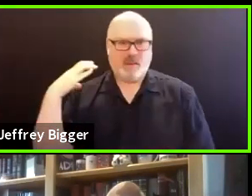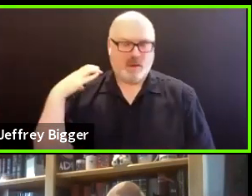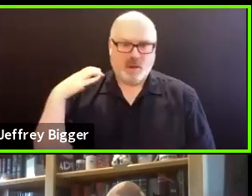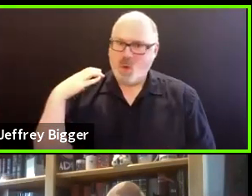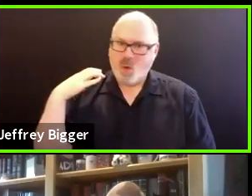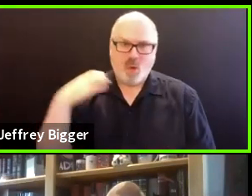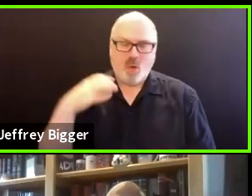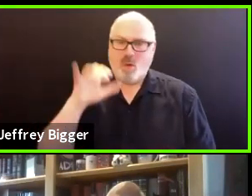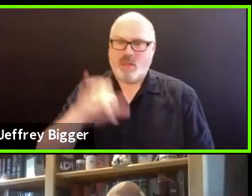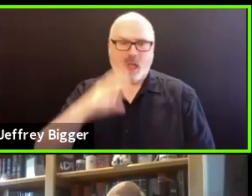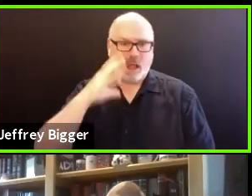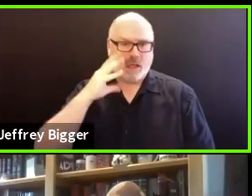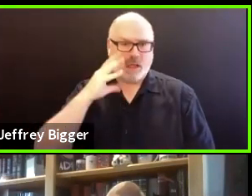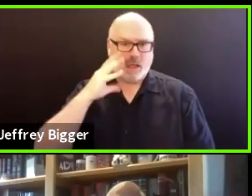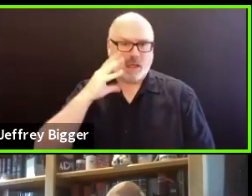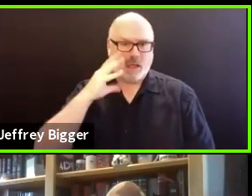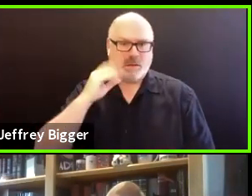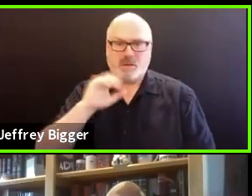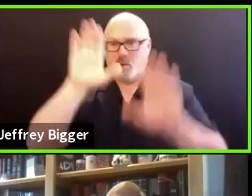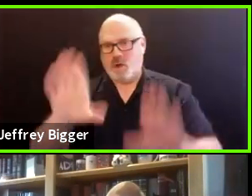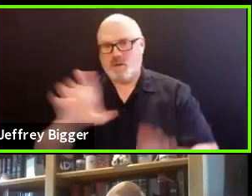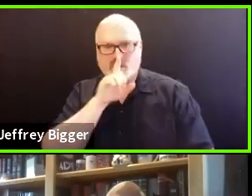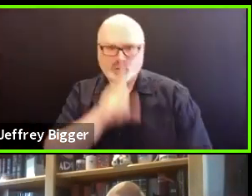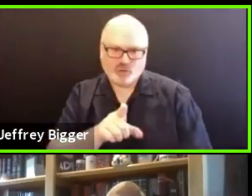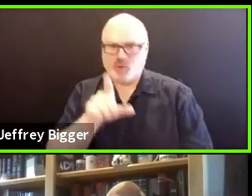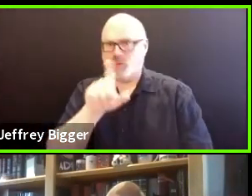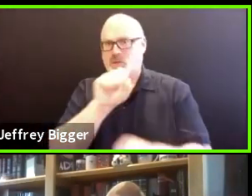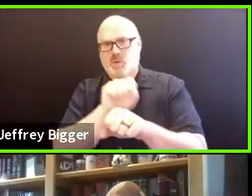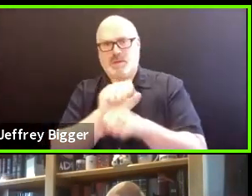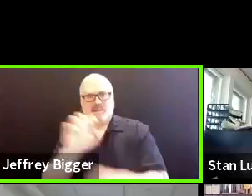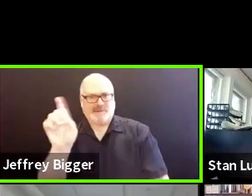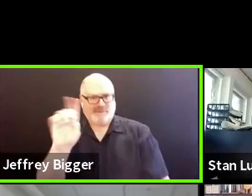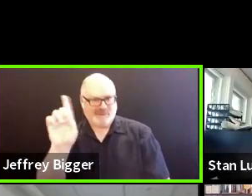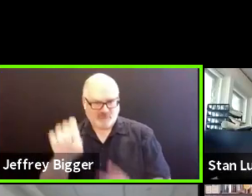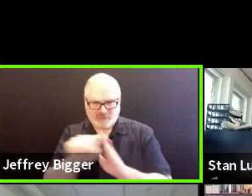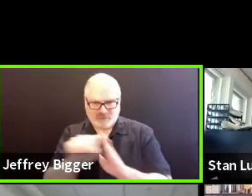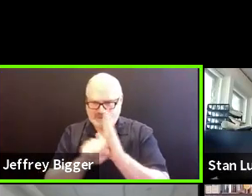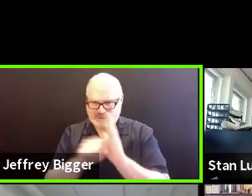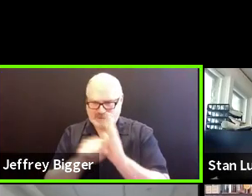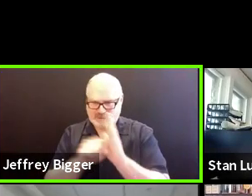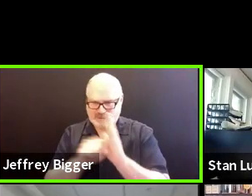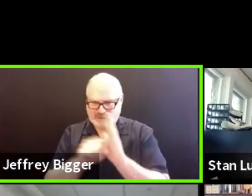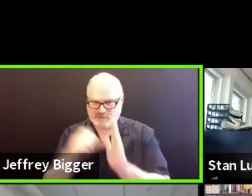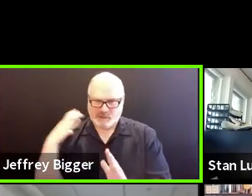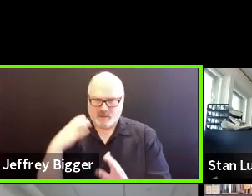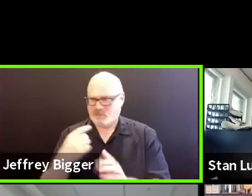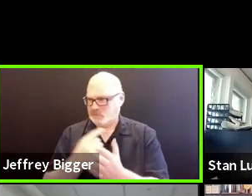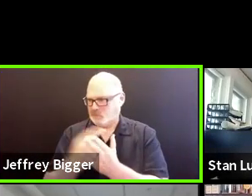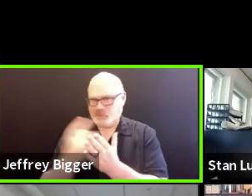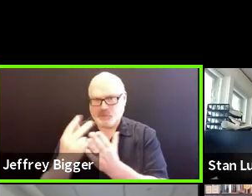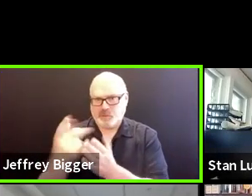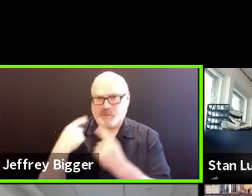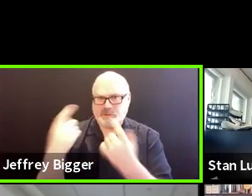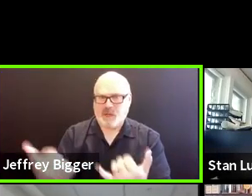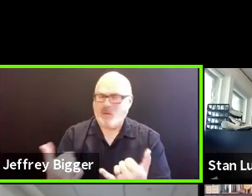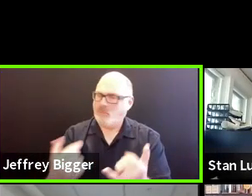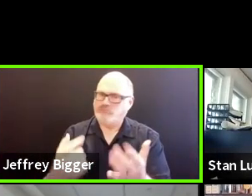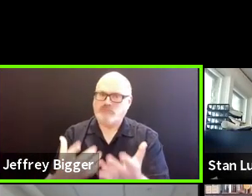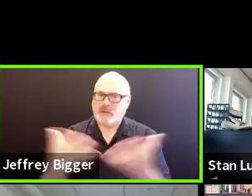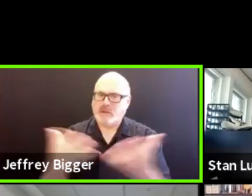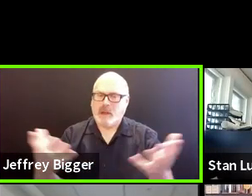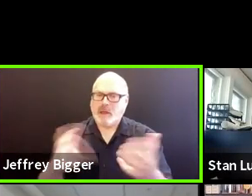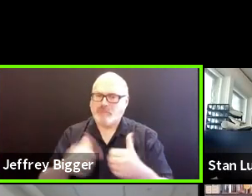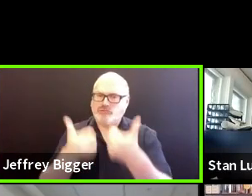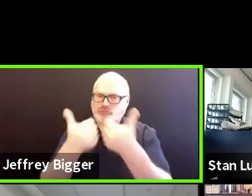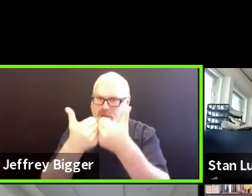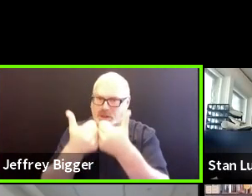that's been like in Denver, in the state capitol in the last couple of weeks. I'm sure it's been very demanding and challenging. And